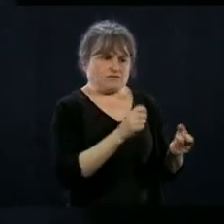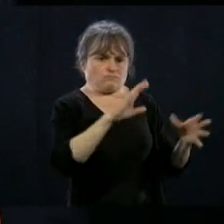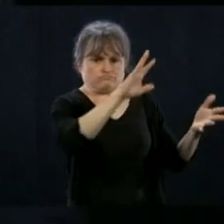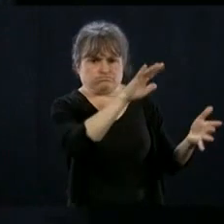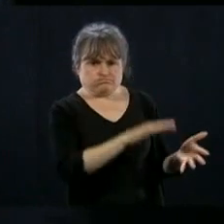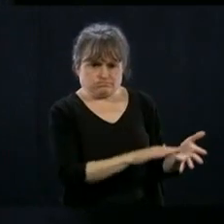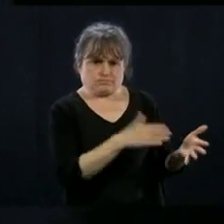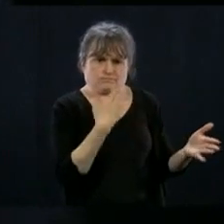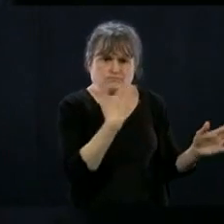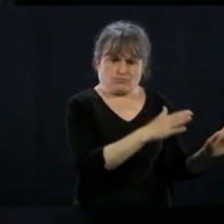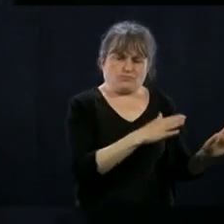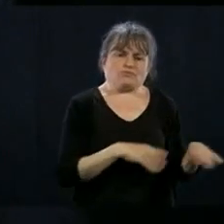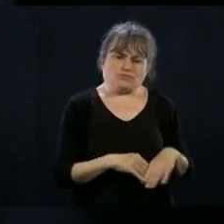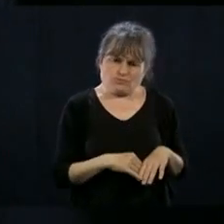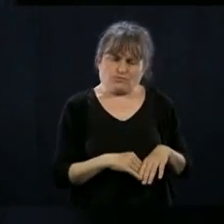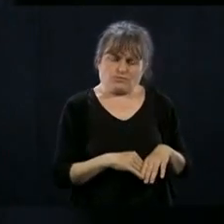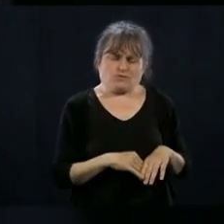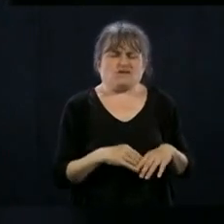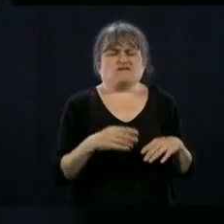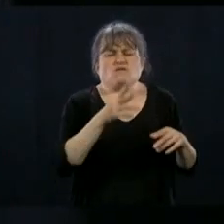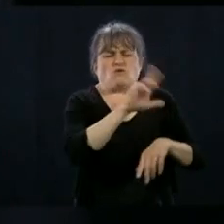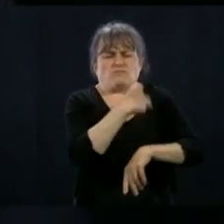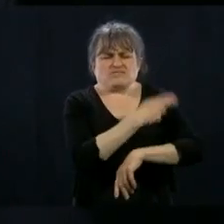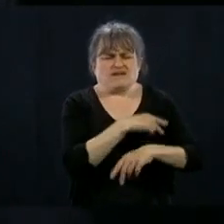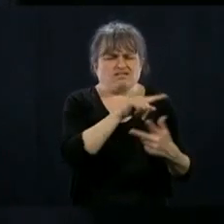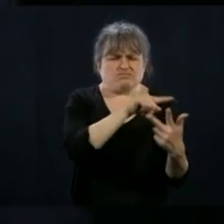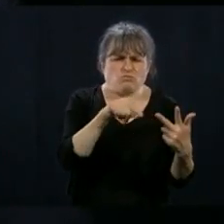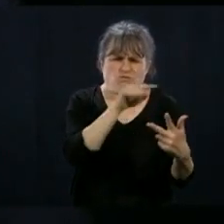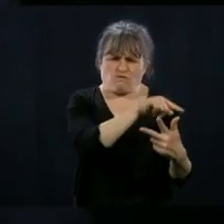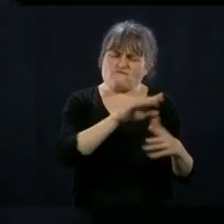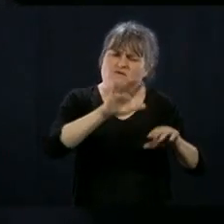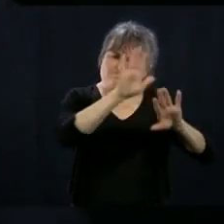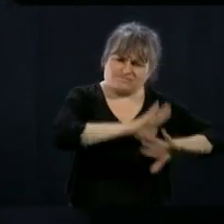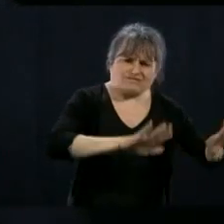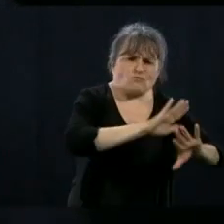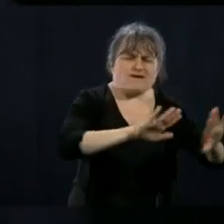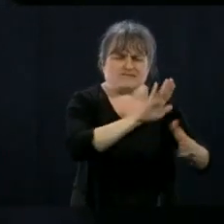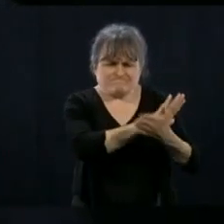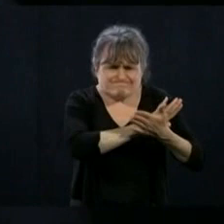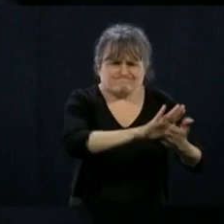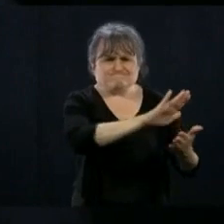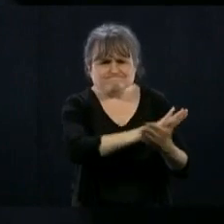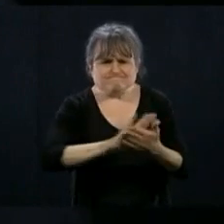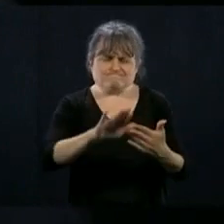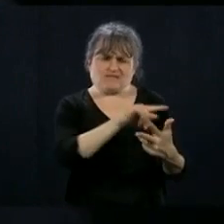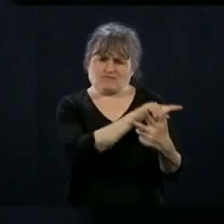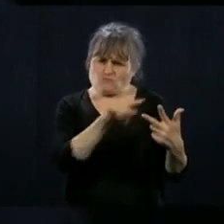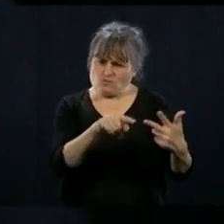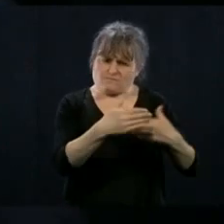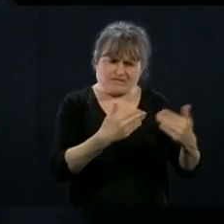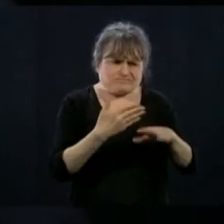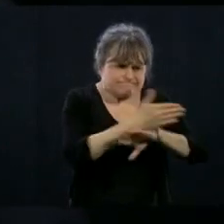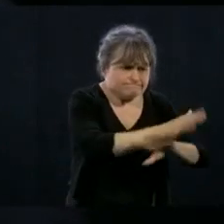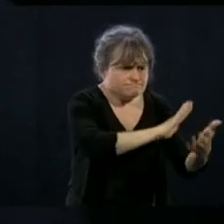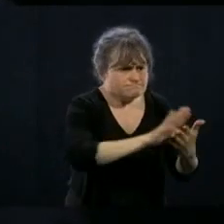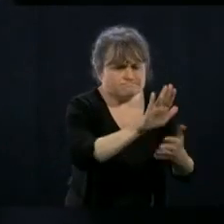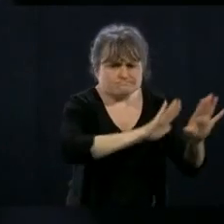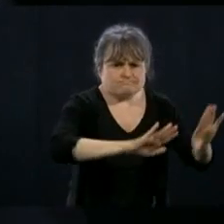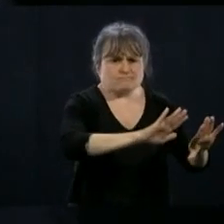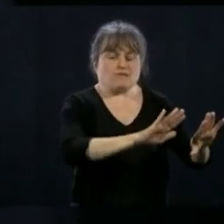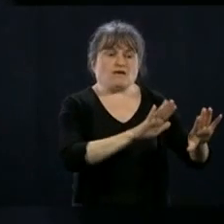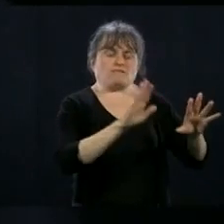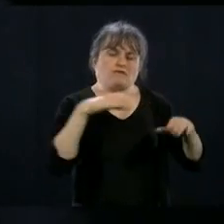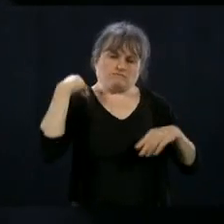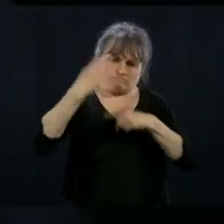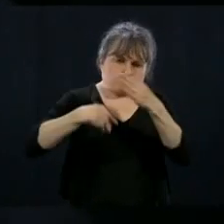start over again, if you will. So big cleanup, disinfection that will be done. And we are optimistic that